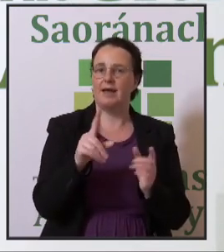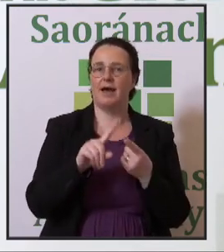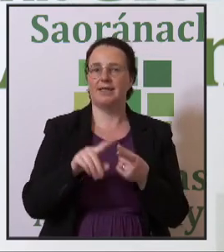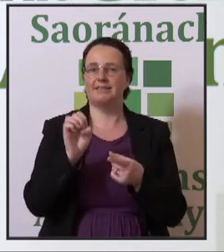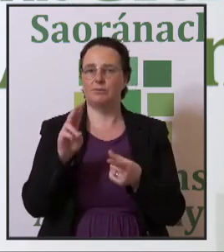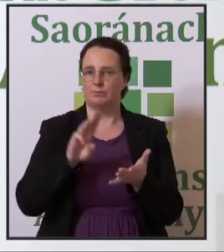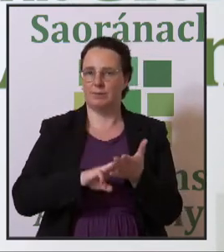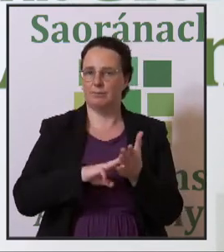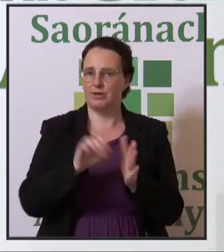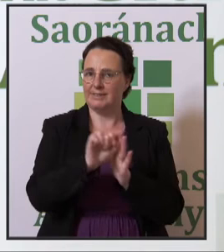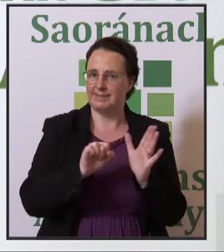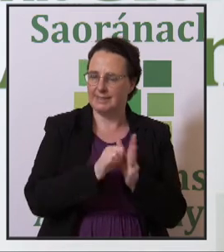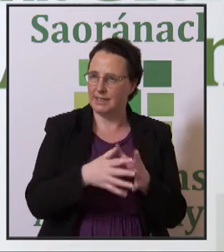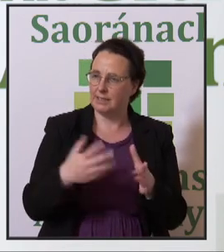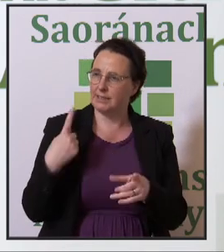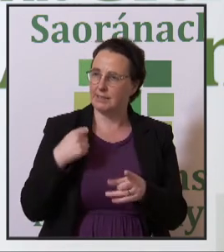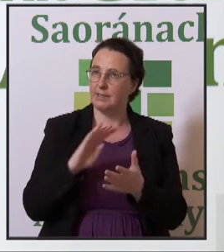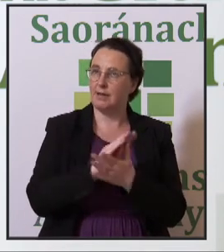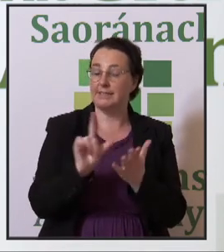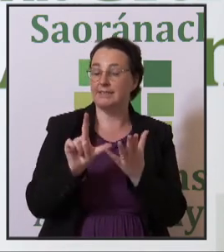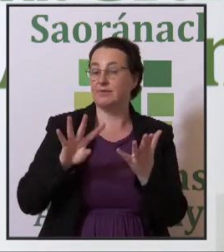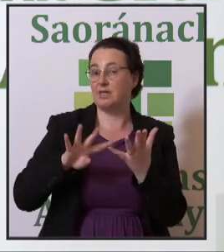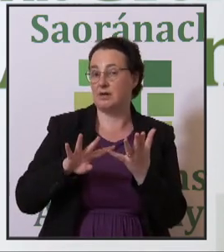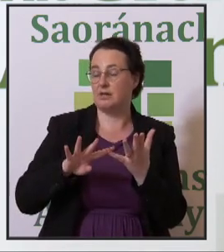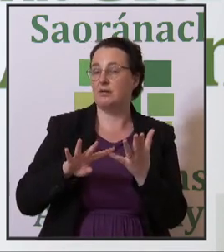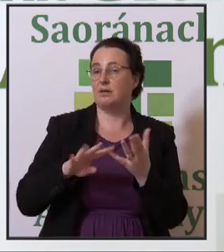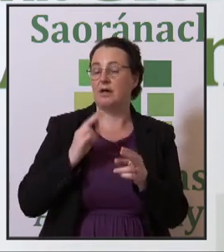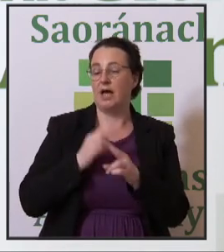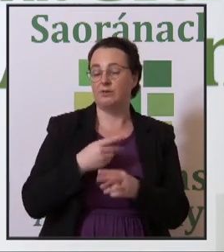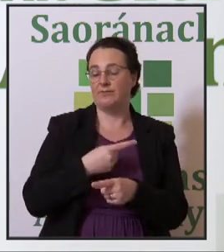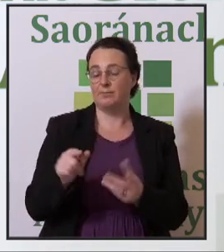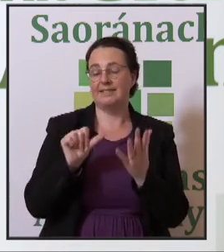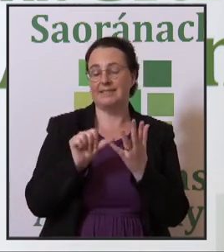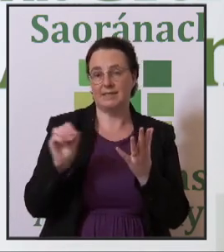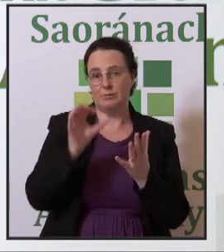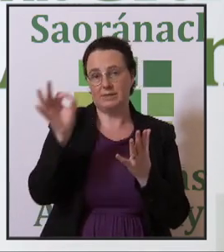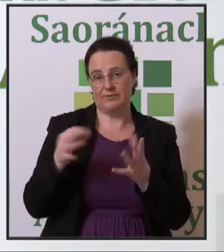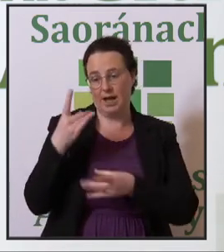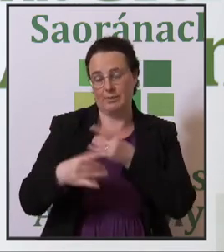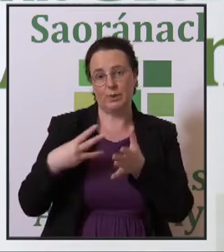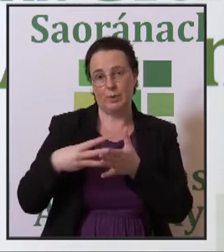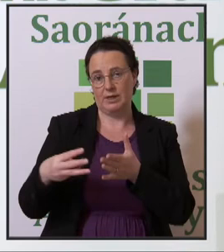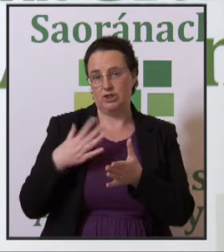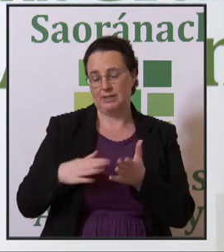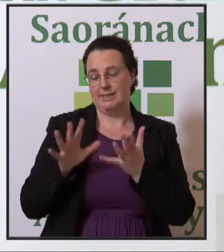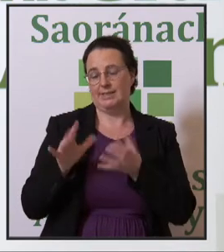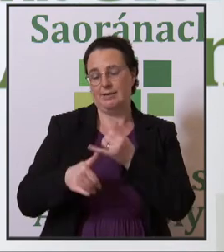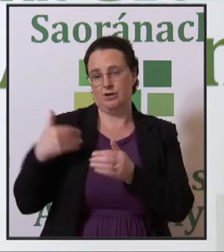states since 1979, and that 60% of them had occurred in the last 10